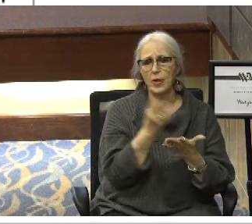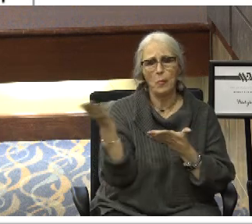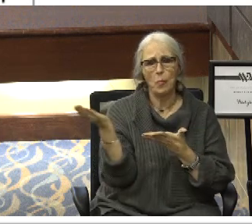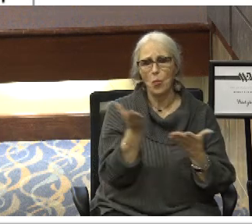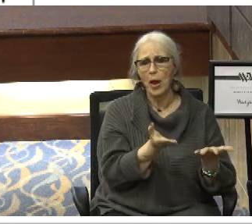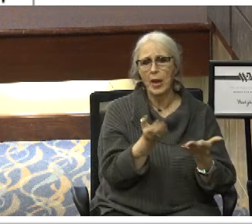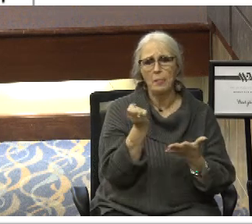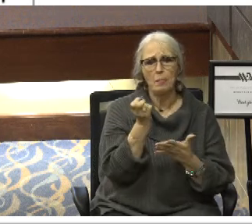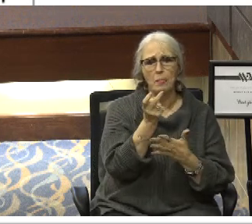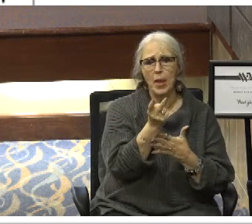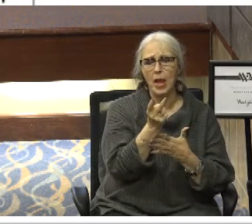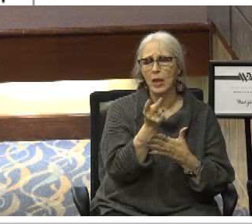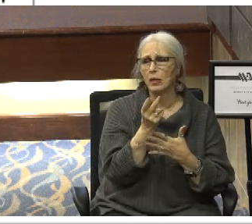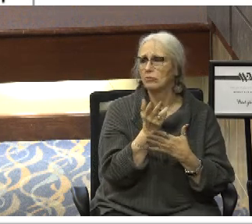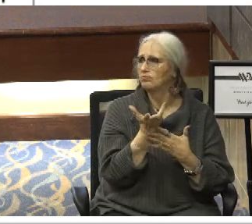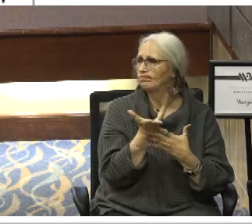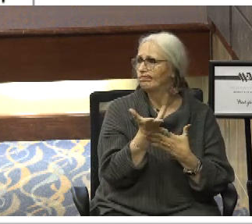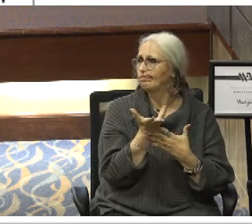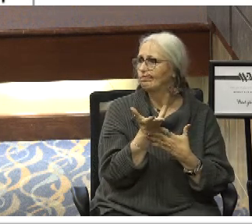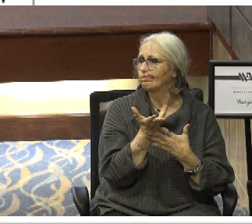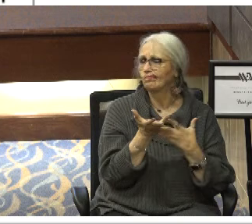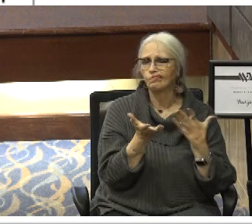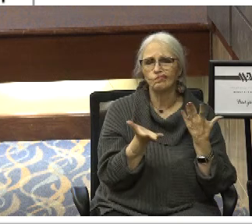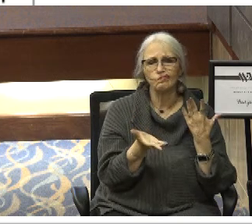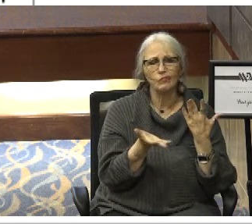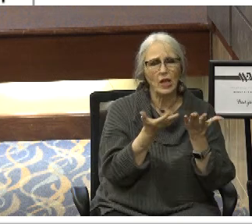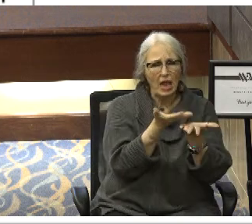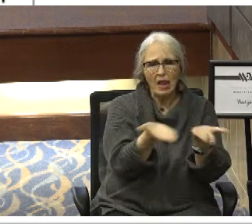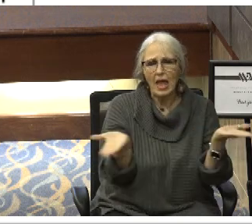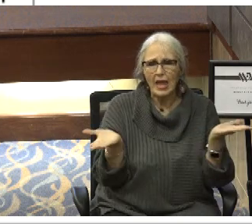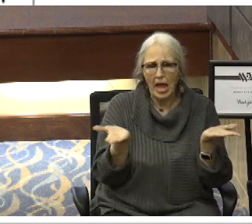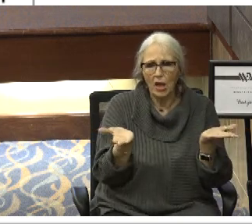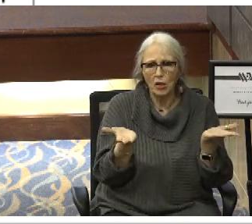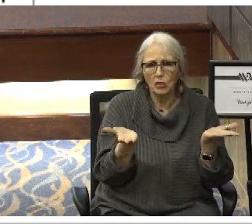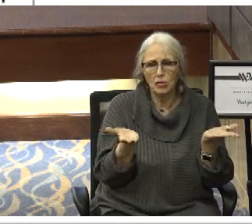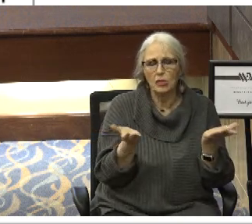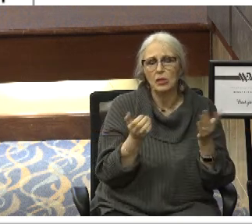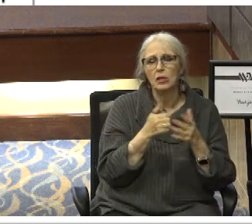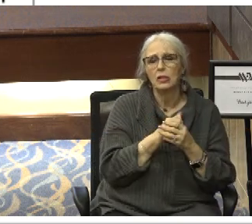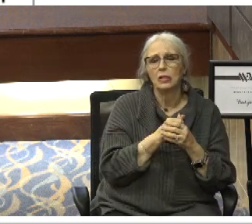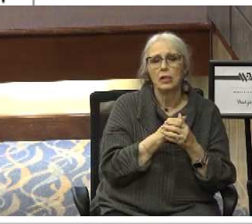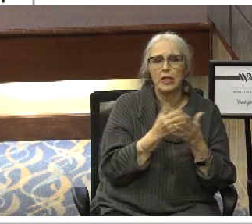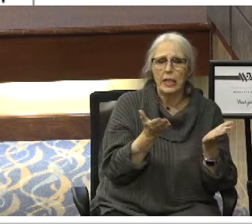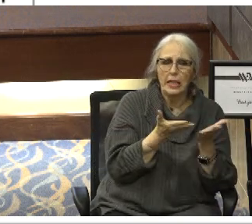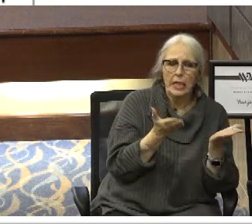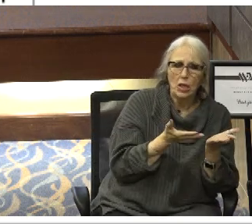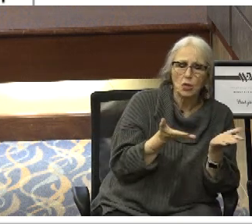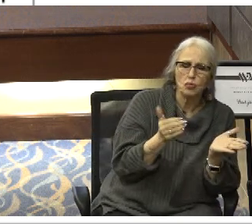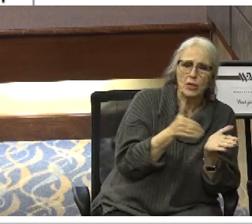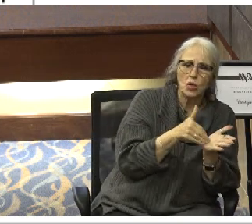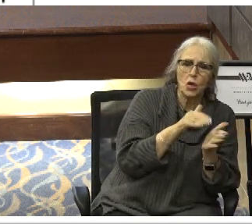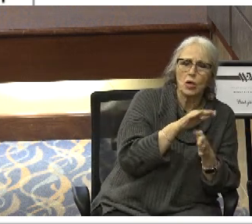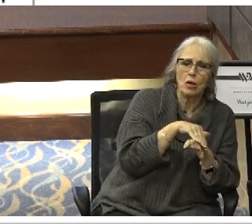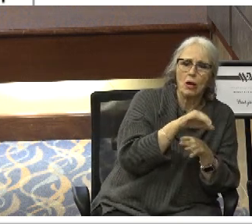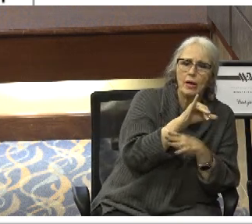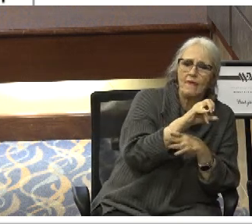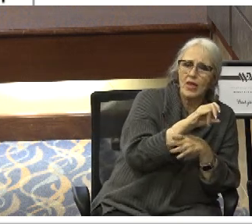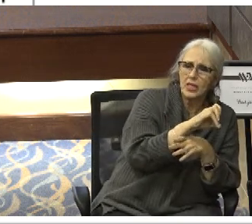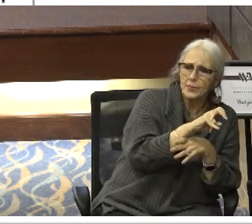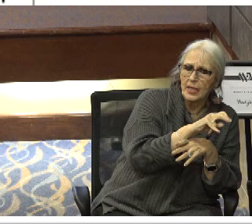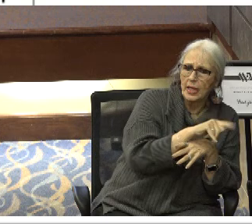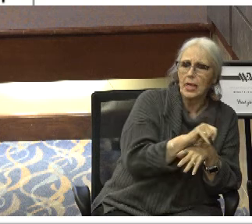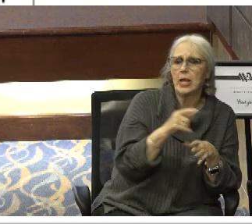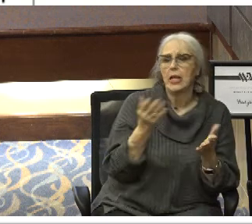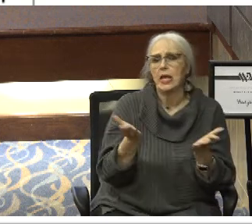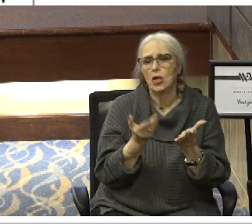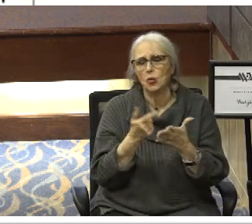back basically, you know, lay out, here's the performance metrics, here's the return on investment, and here's what we heard from the public